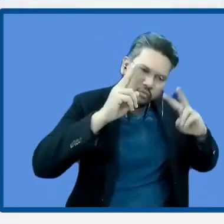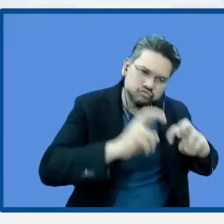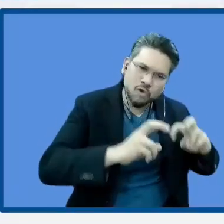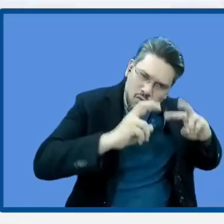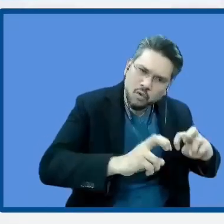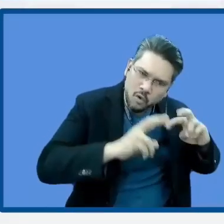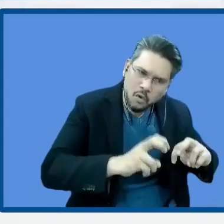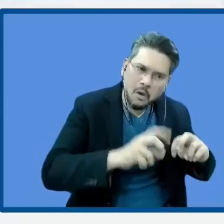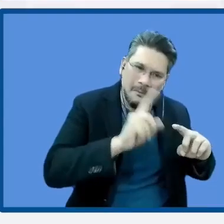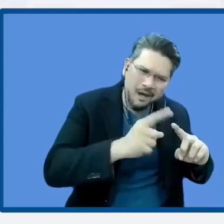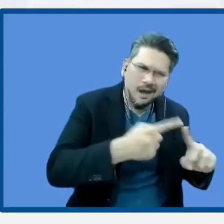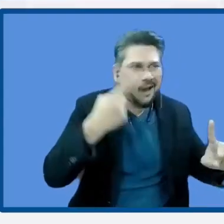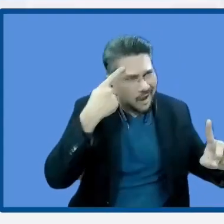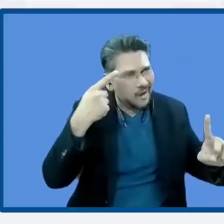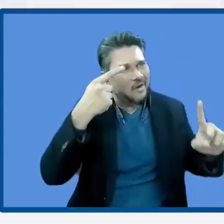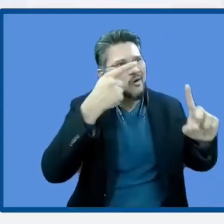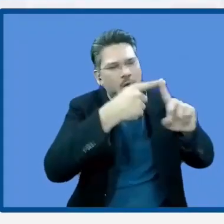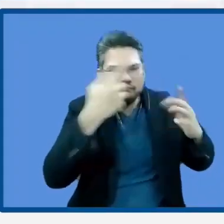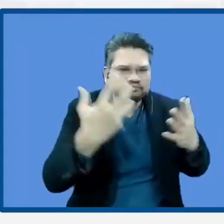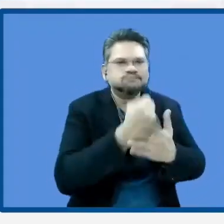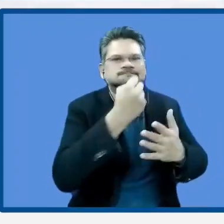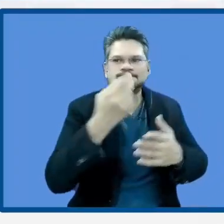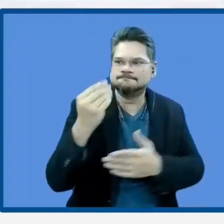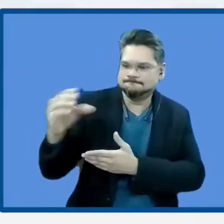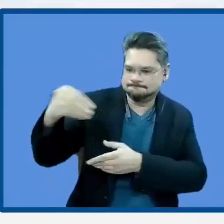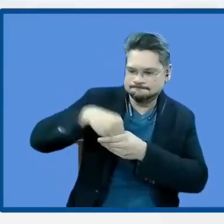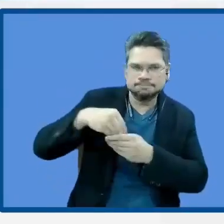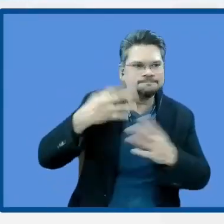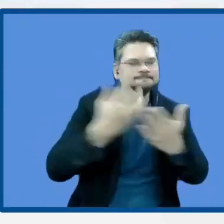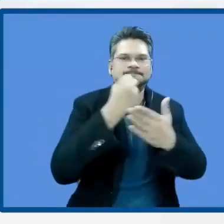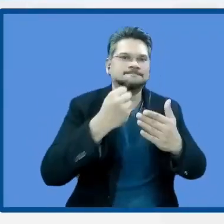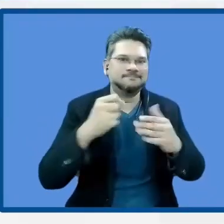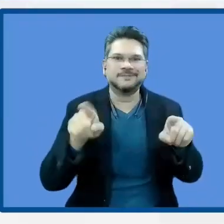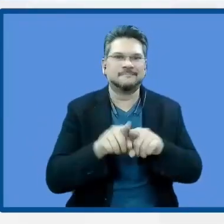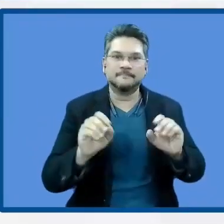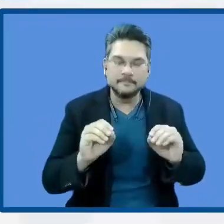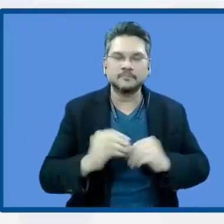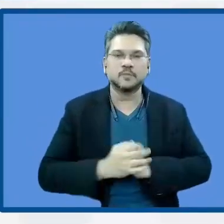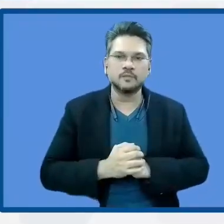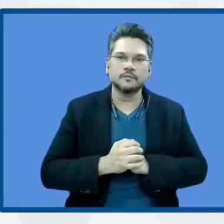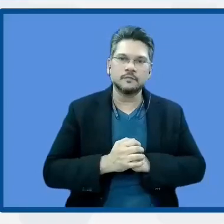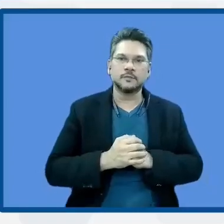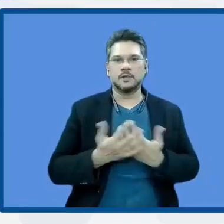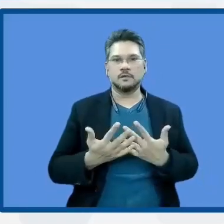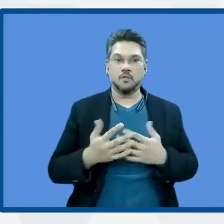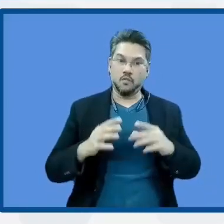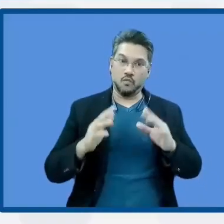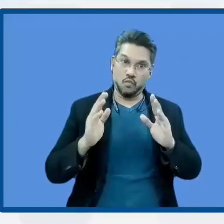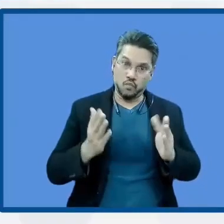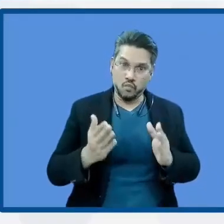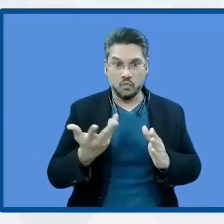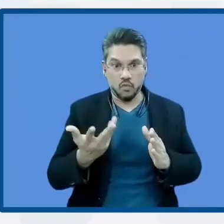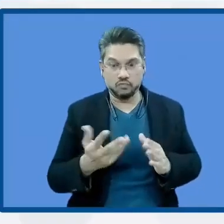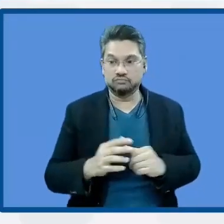their objective of investment. On the other hand, actions in prevention and mitigation